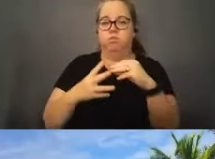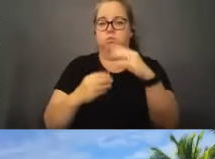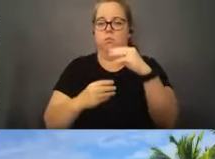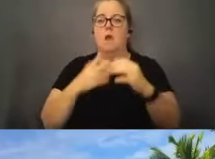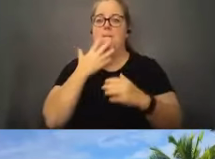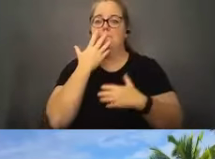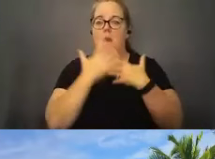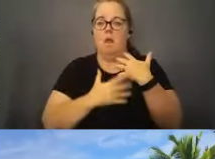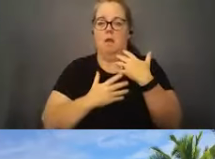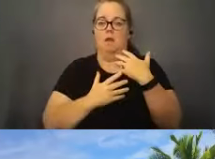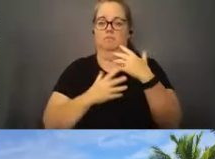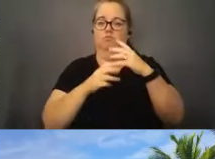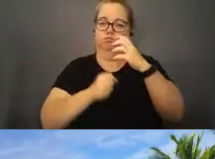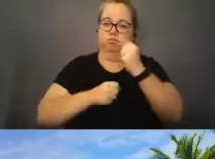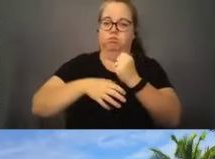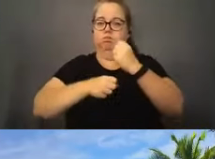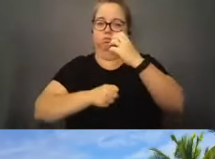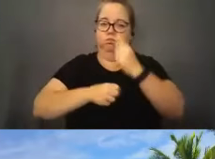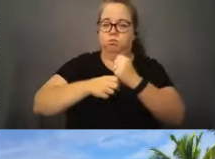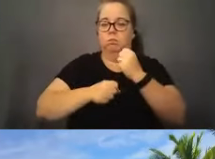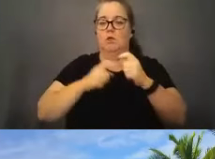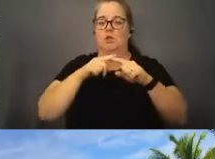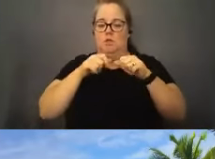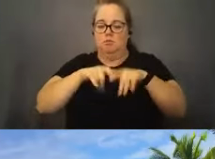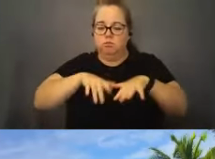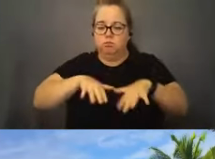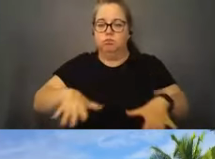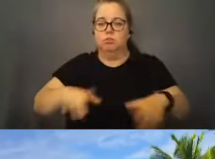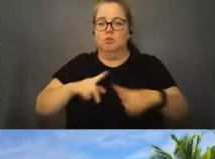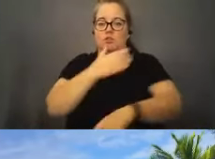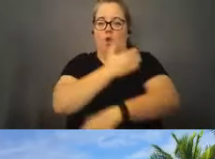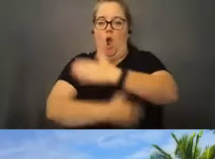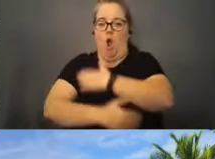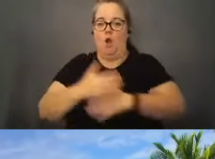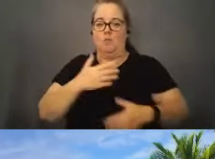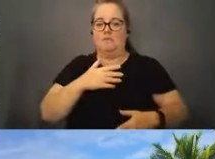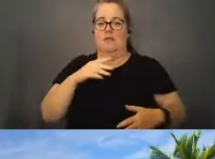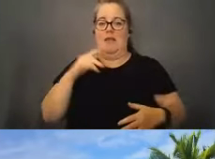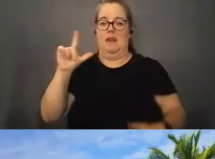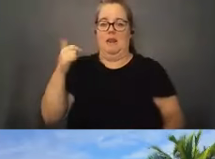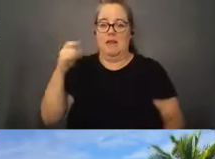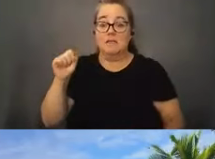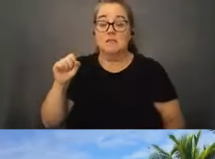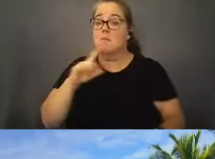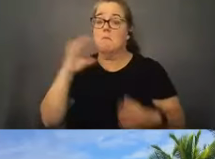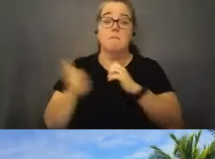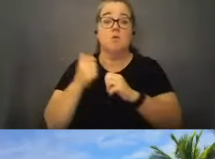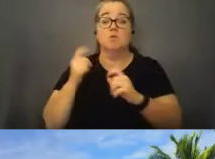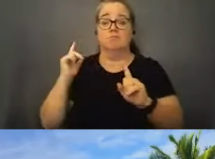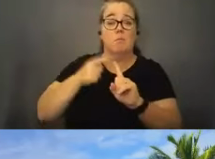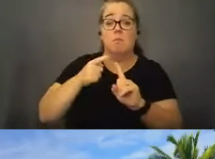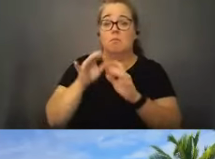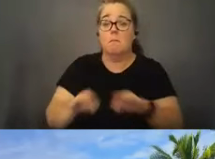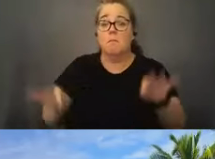out to the arms and legs, which is not that important, but where we want it to go is to the brain. So it will